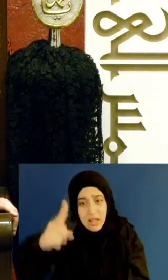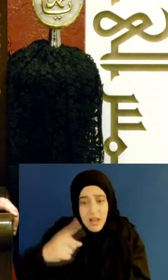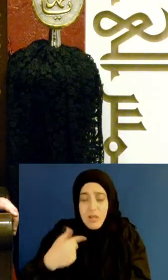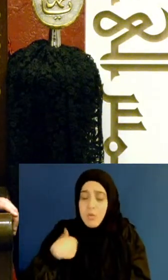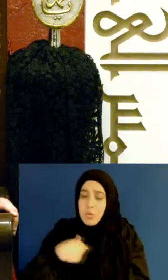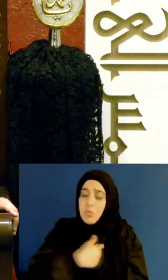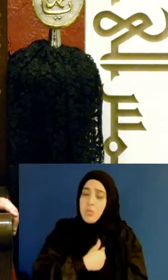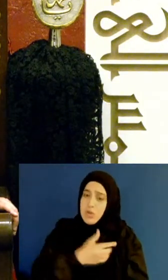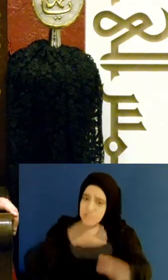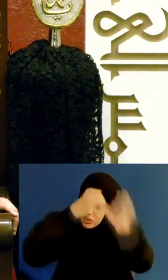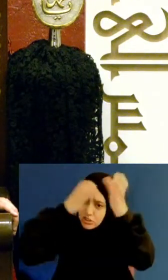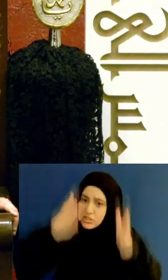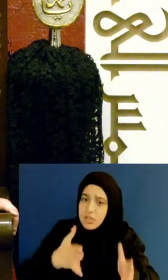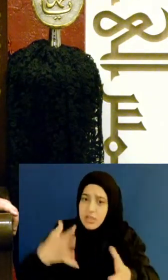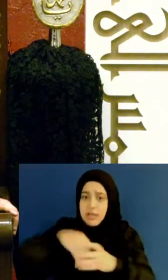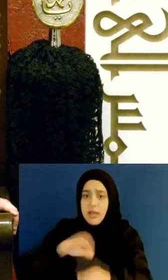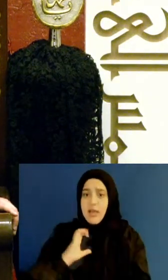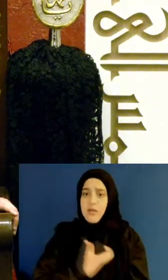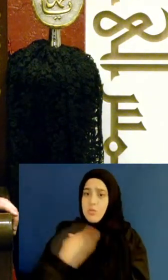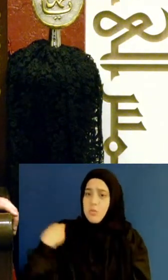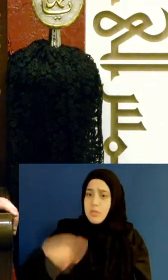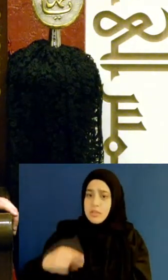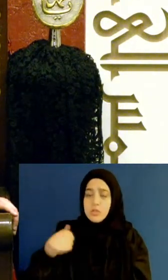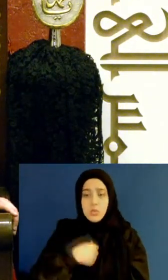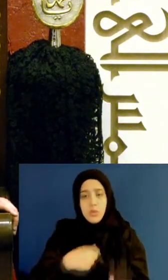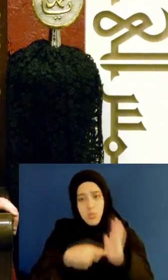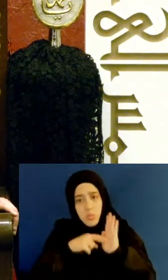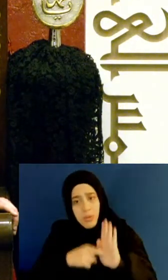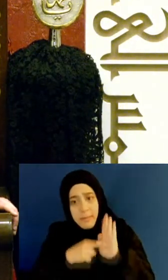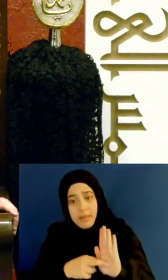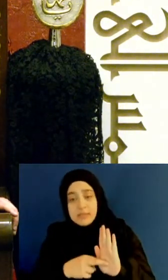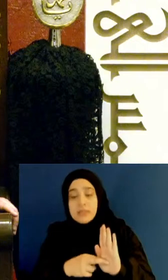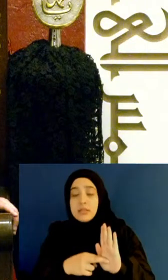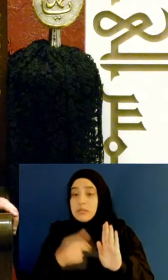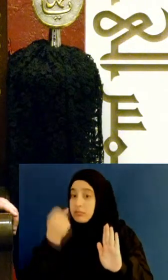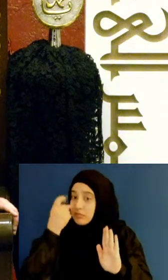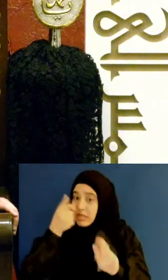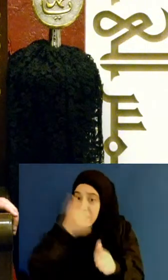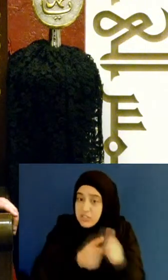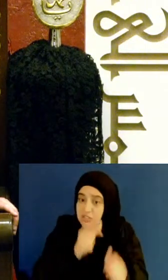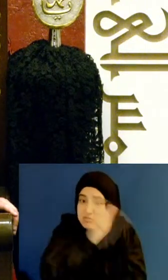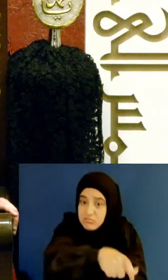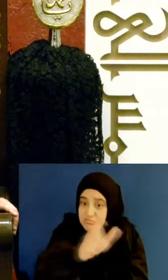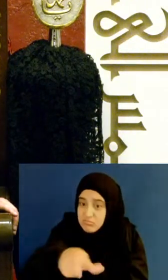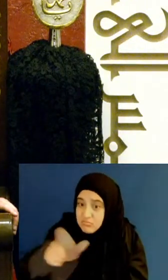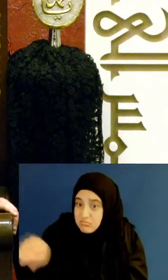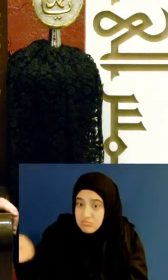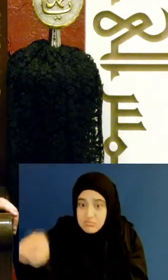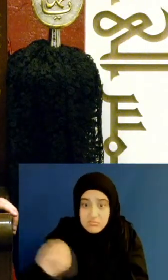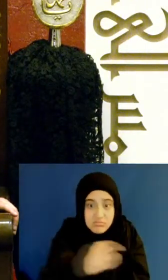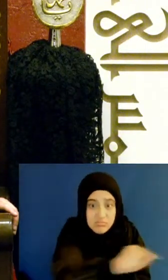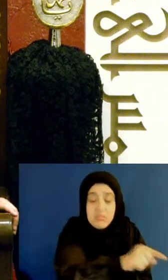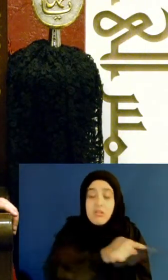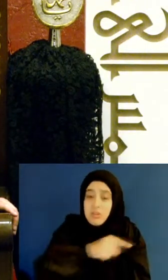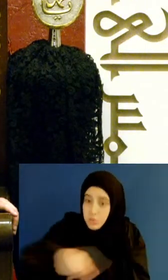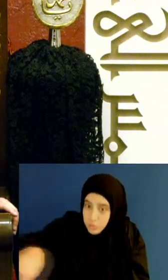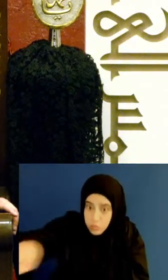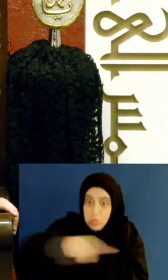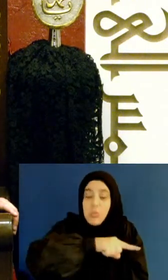religion, ambassadors, because each and every one of you in your own capacity is an ambassador to Imam al-Hussein.